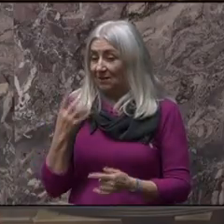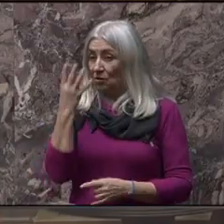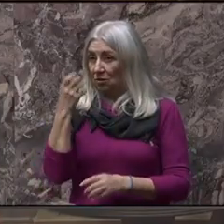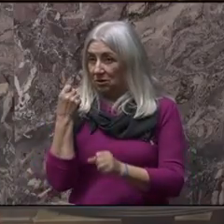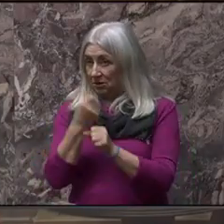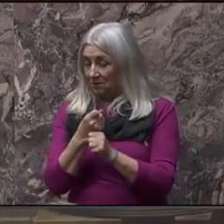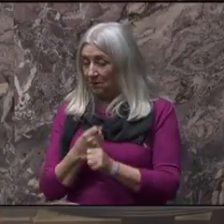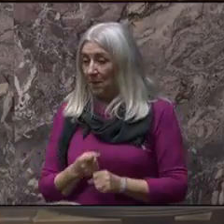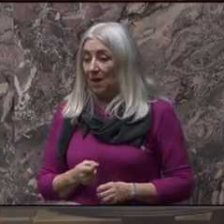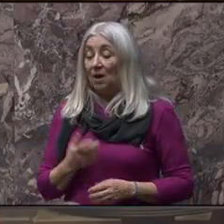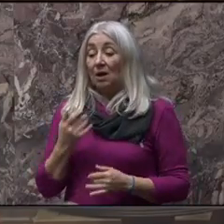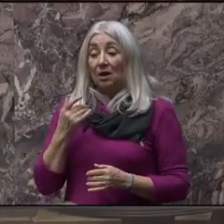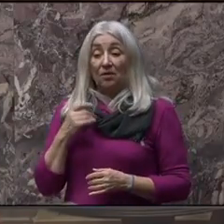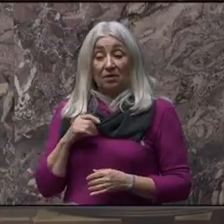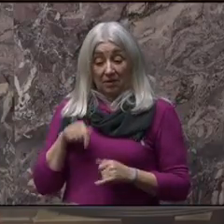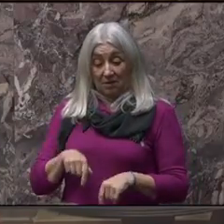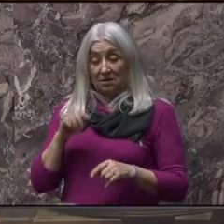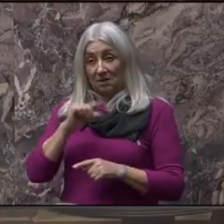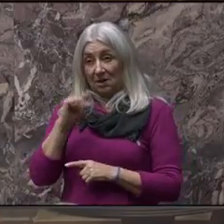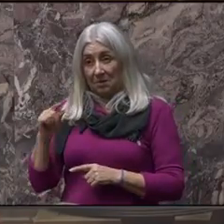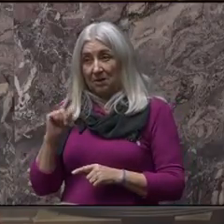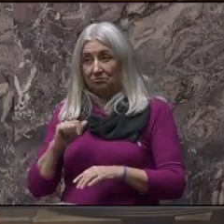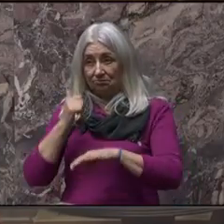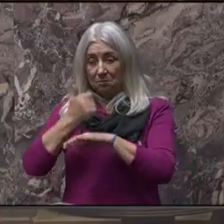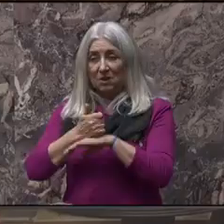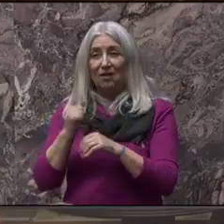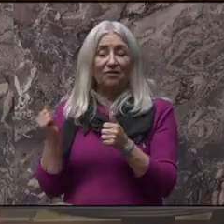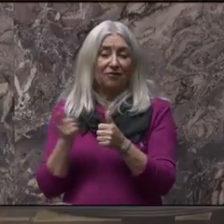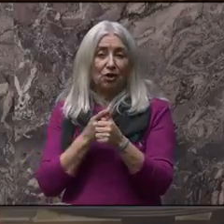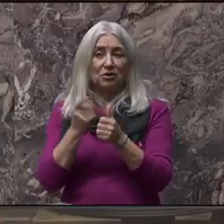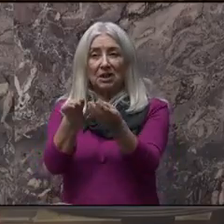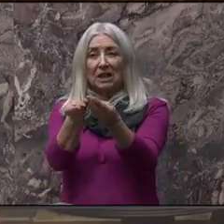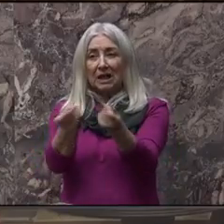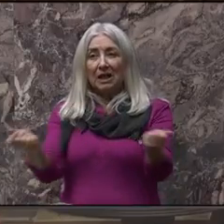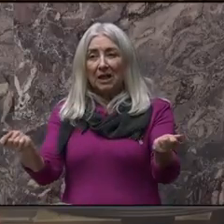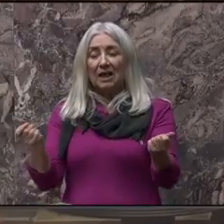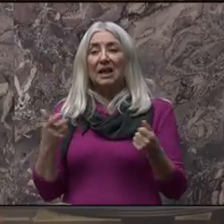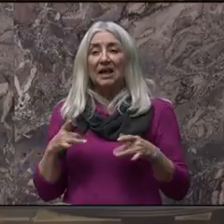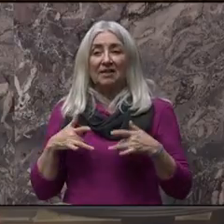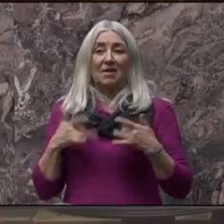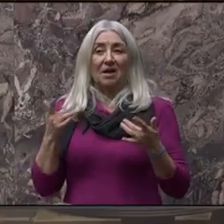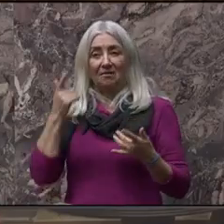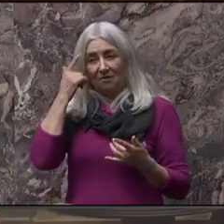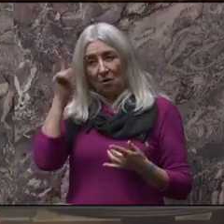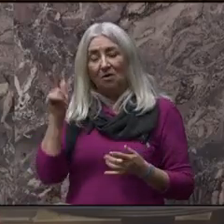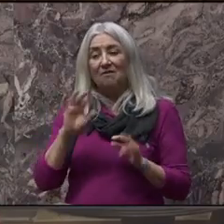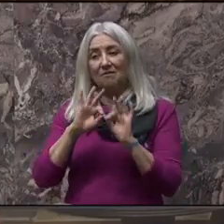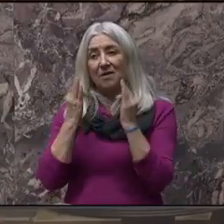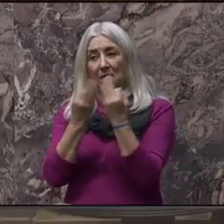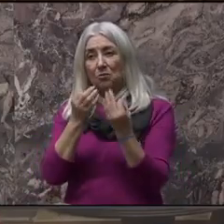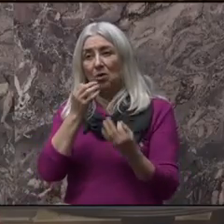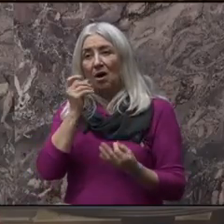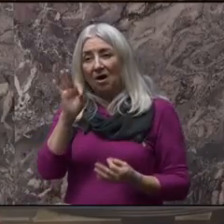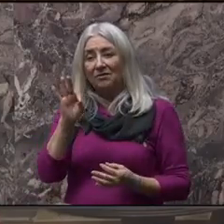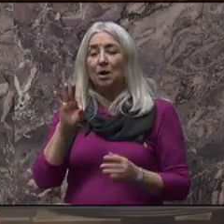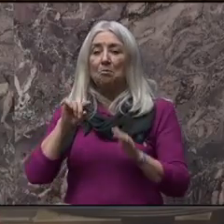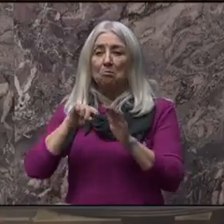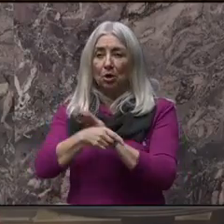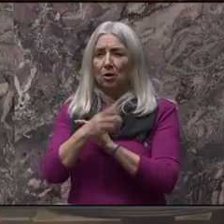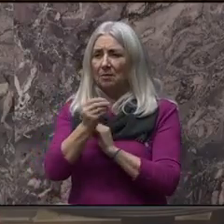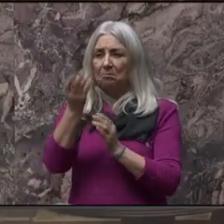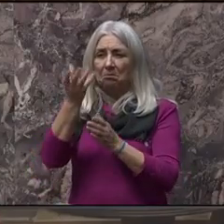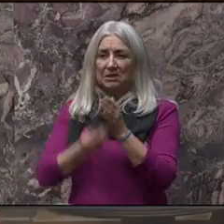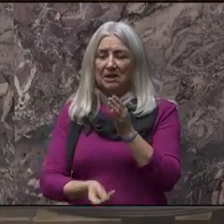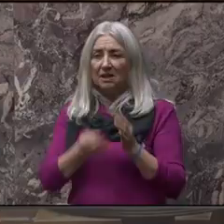government has convened the first major healing event for families of missing and murdered Indigenous women and introduced a new